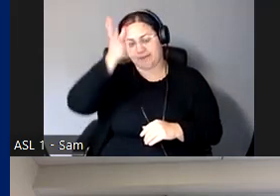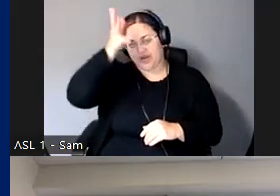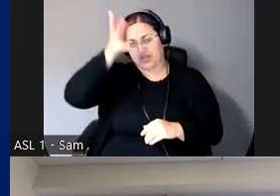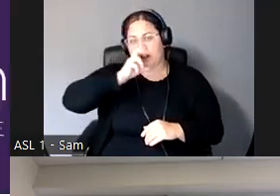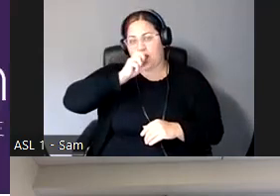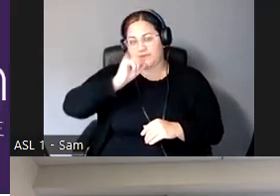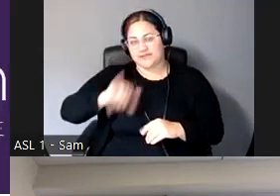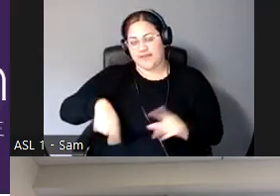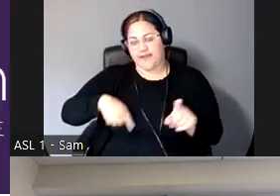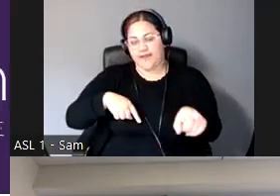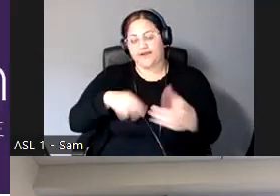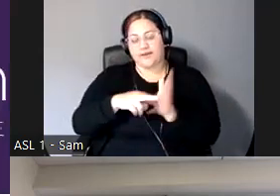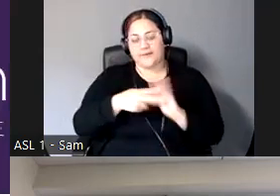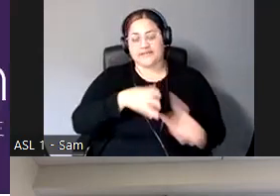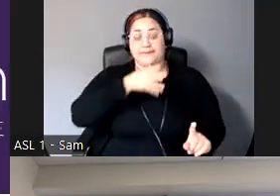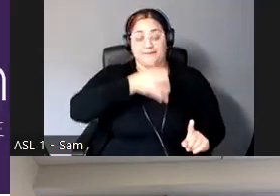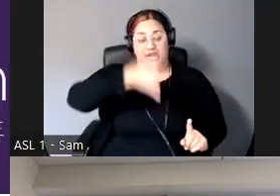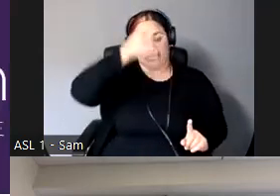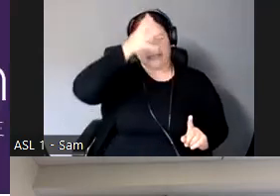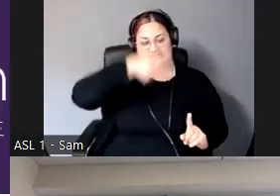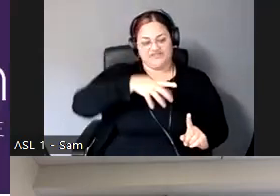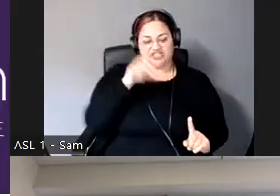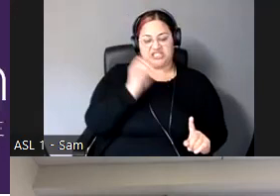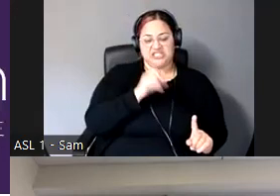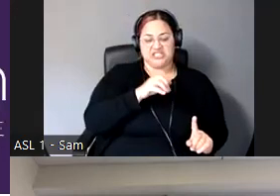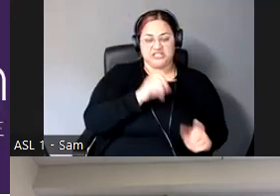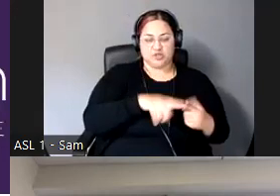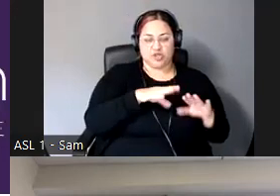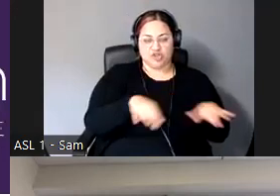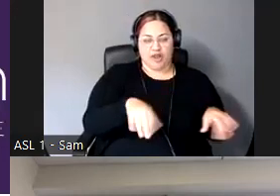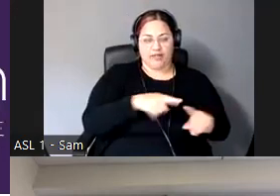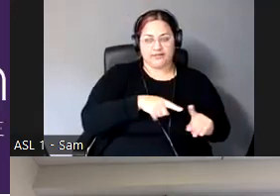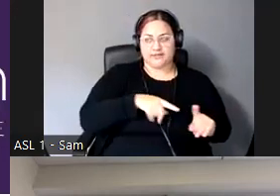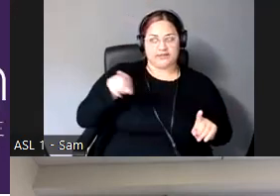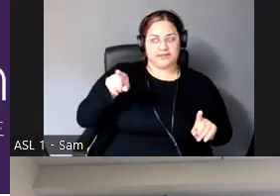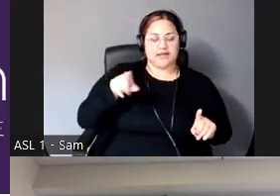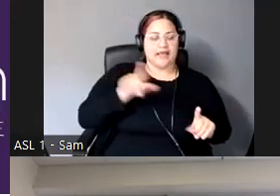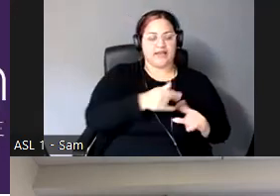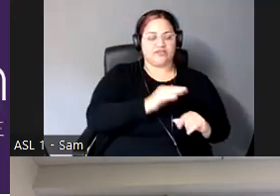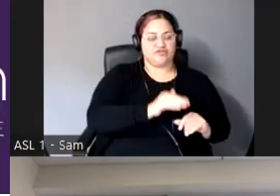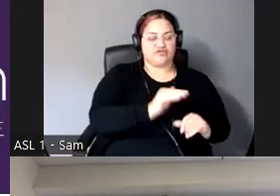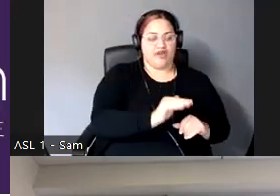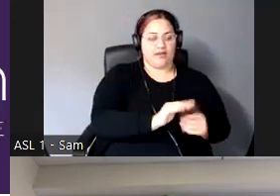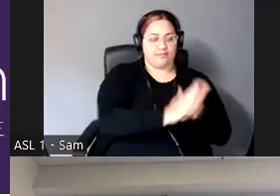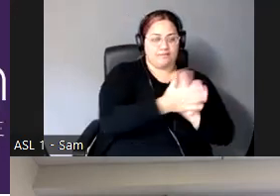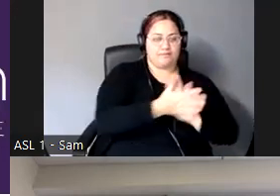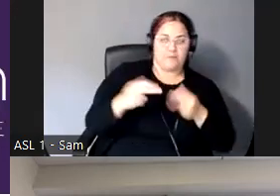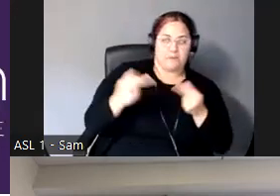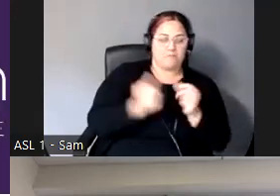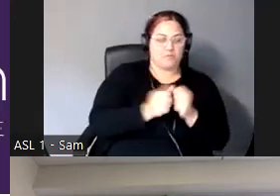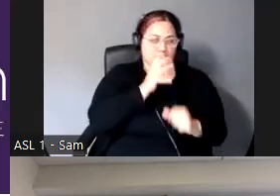situations. And we have done questions. I don't see any more coming up. Oh, there's one more.